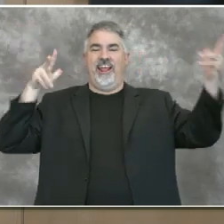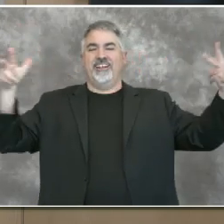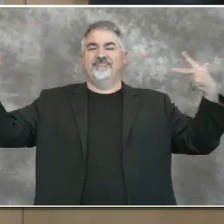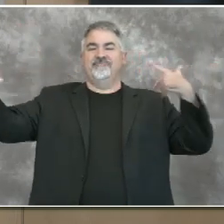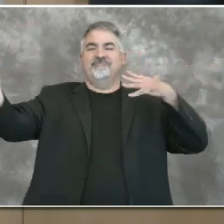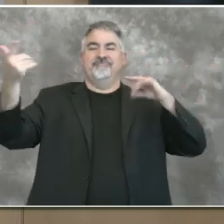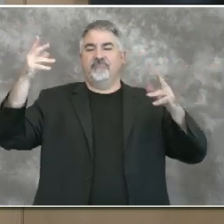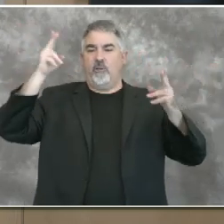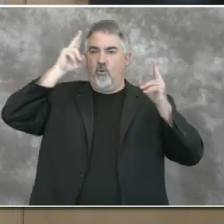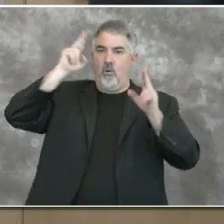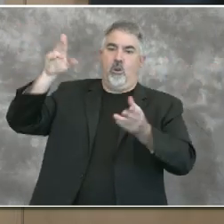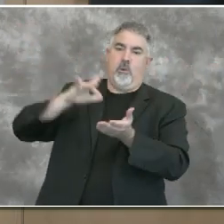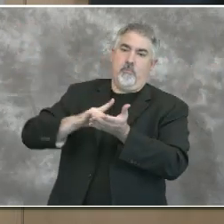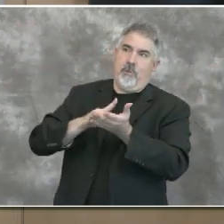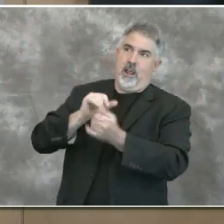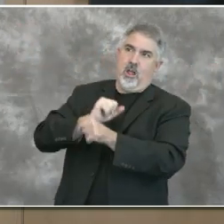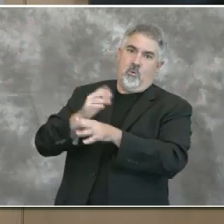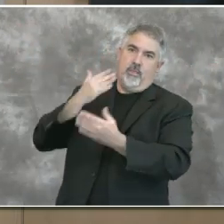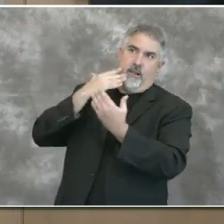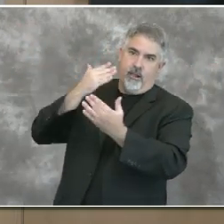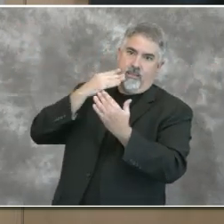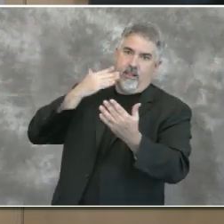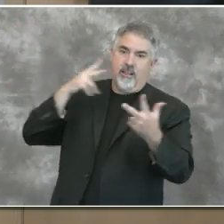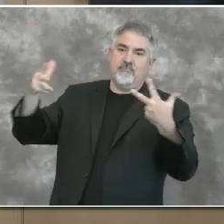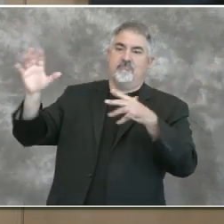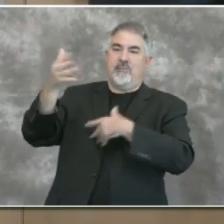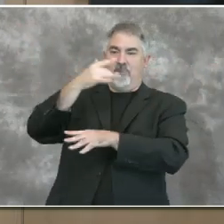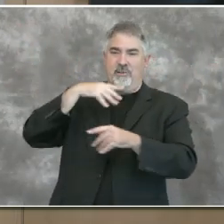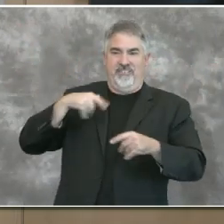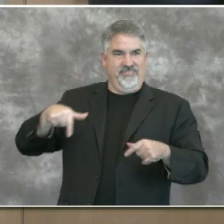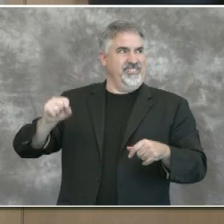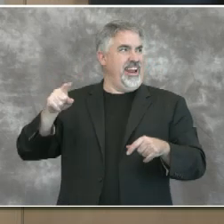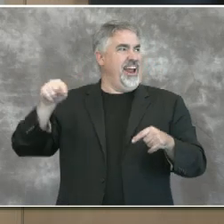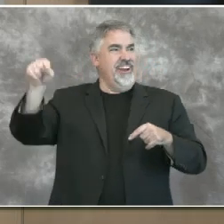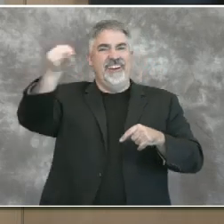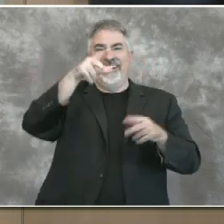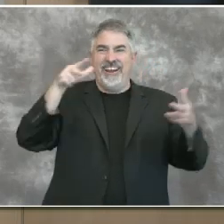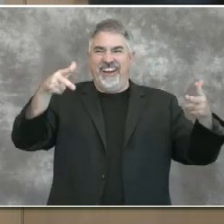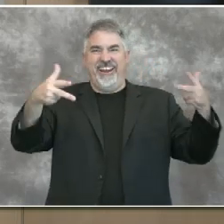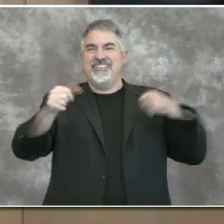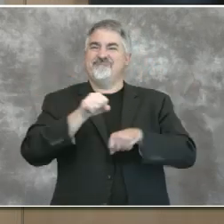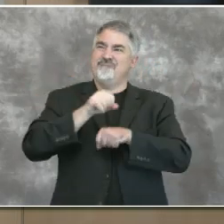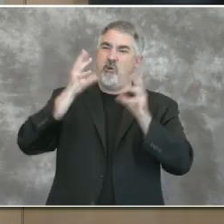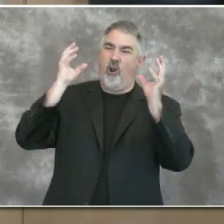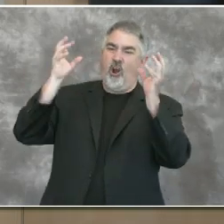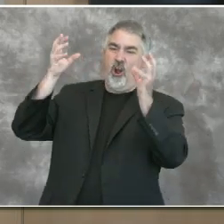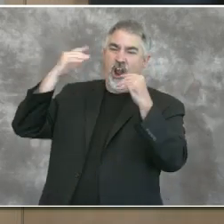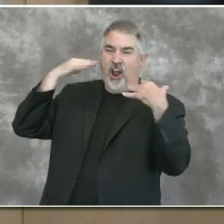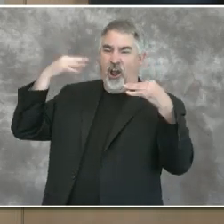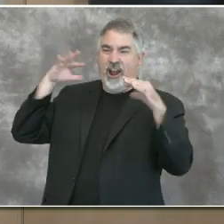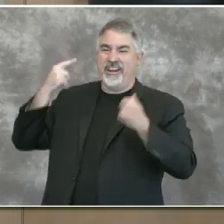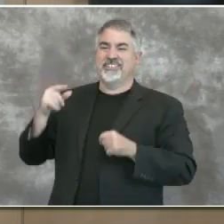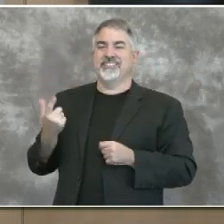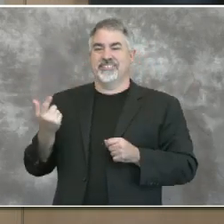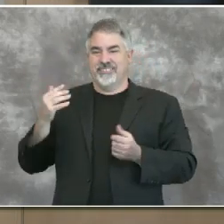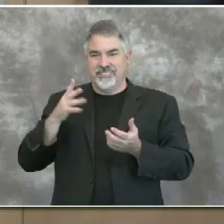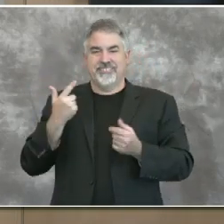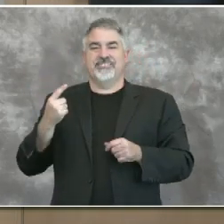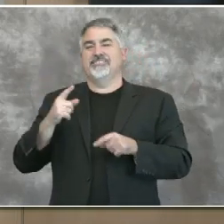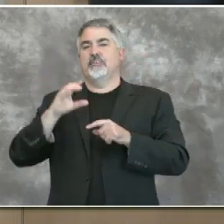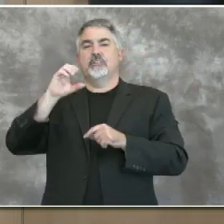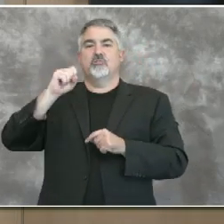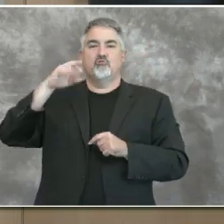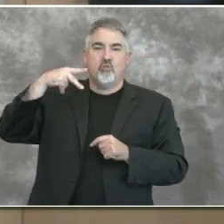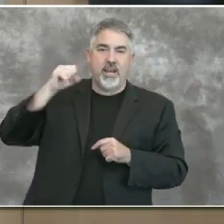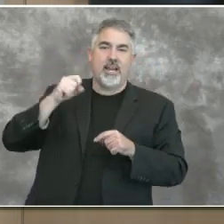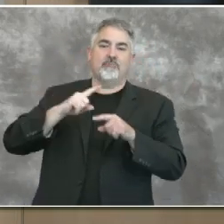workers. This happened all across the region at UC San Diego Medical Center, at Scripps Mercy Hospital, at Scripps La